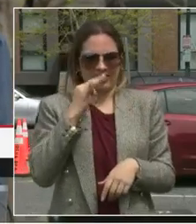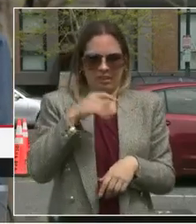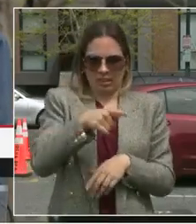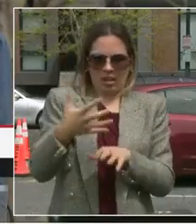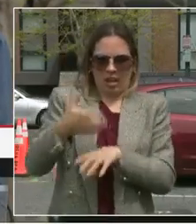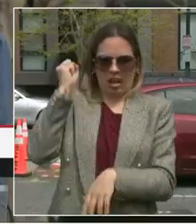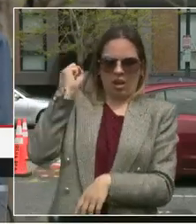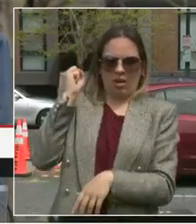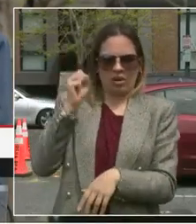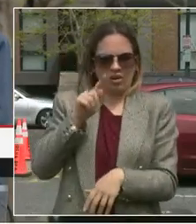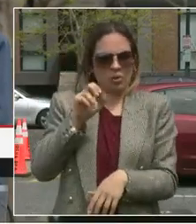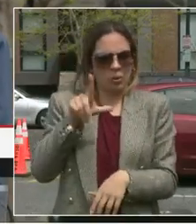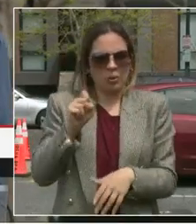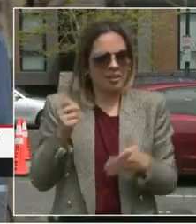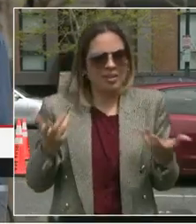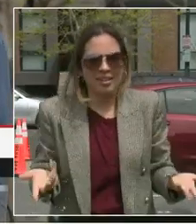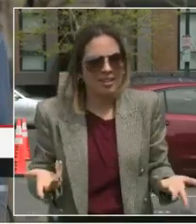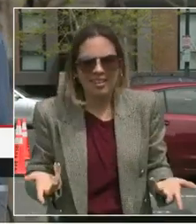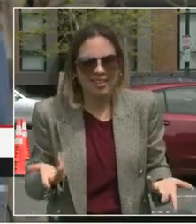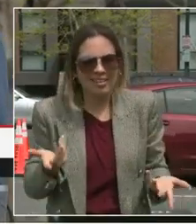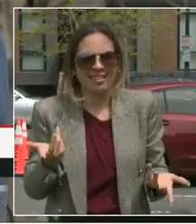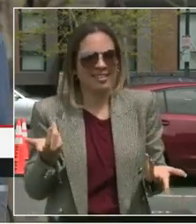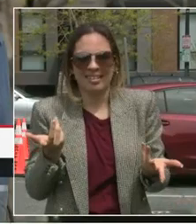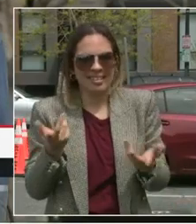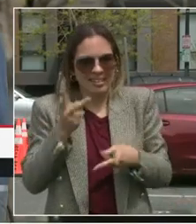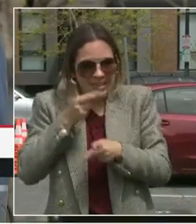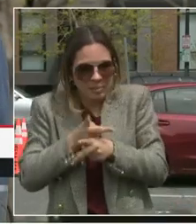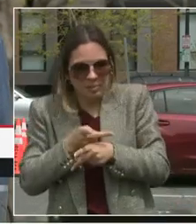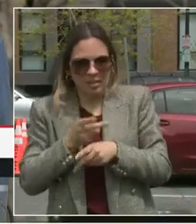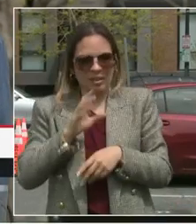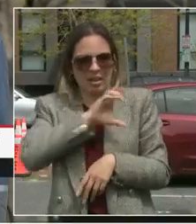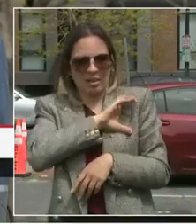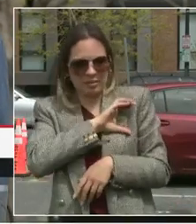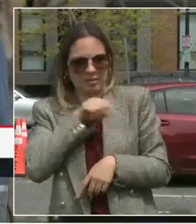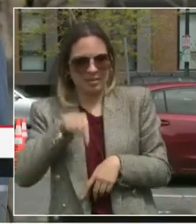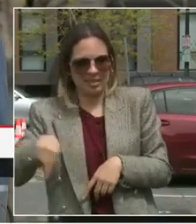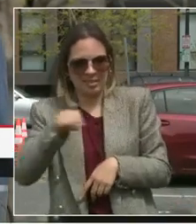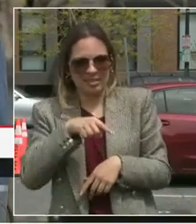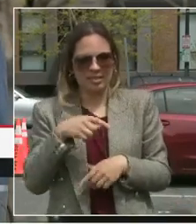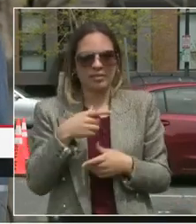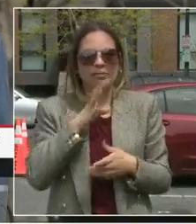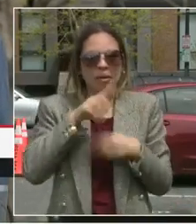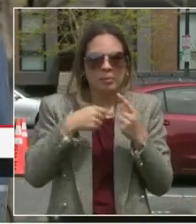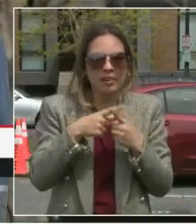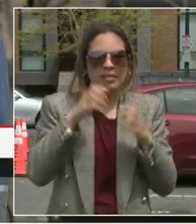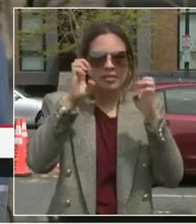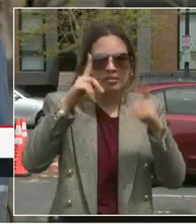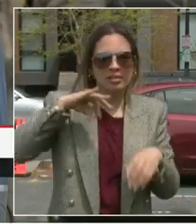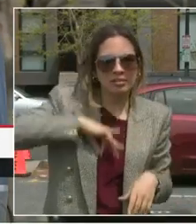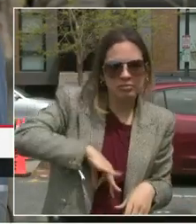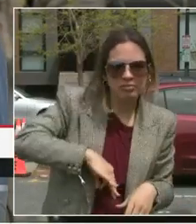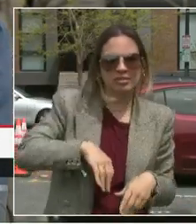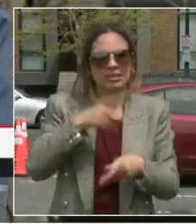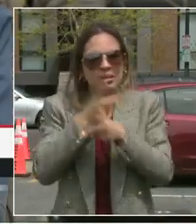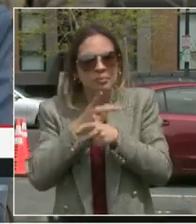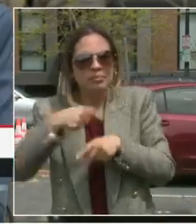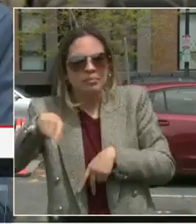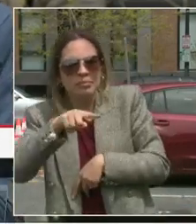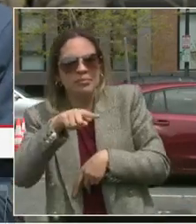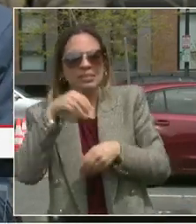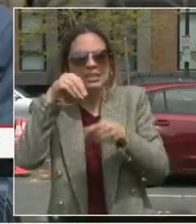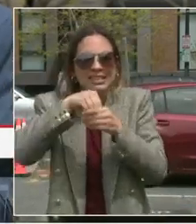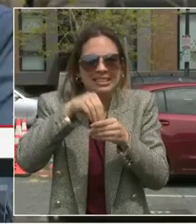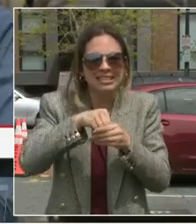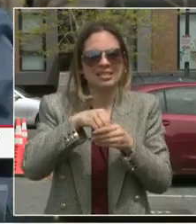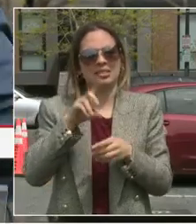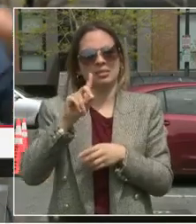I need to do it. And that includes education incentives to keep mid-career officers on the force. So I asked